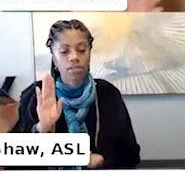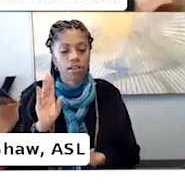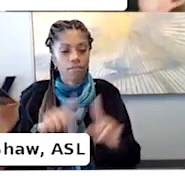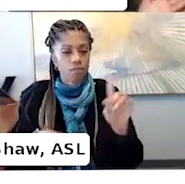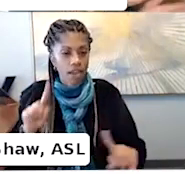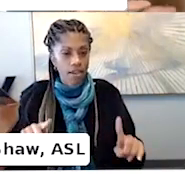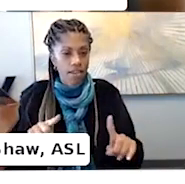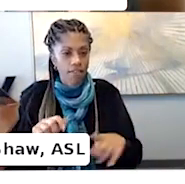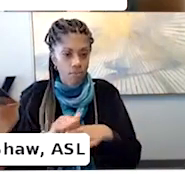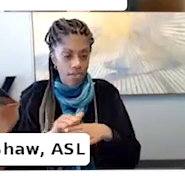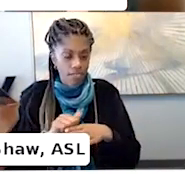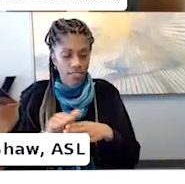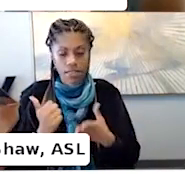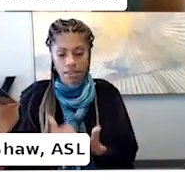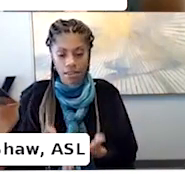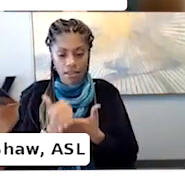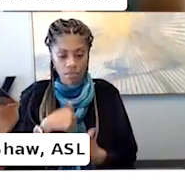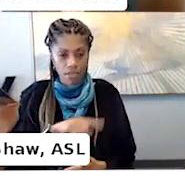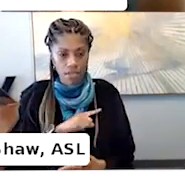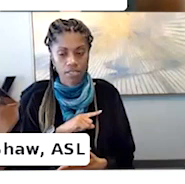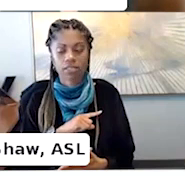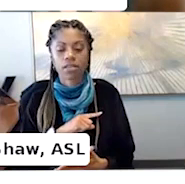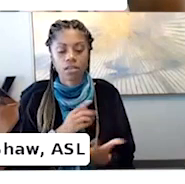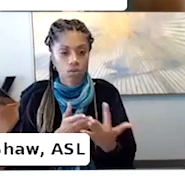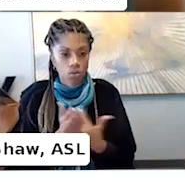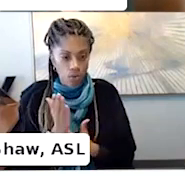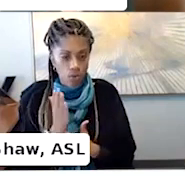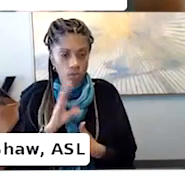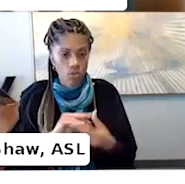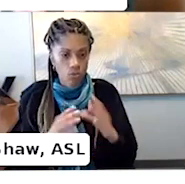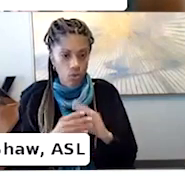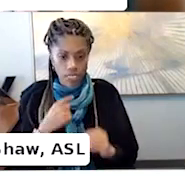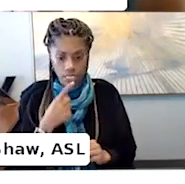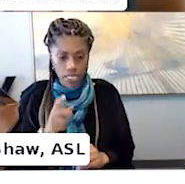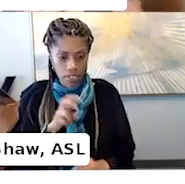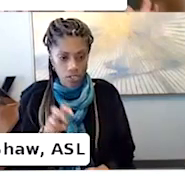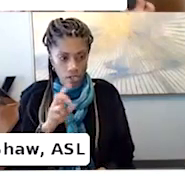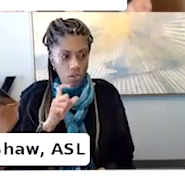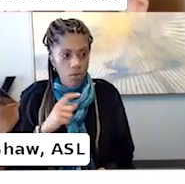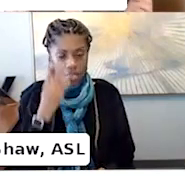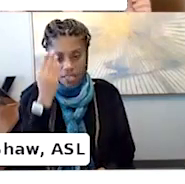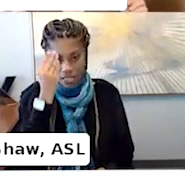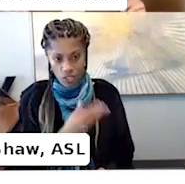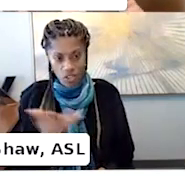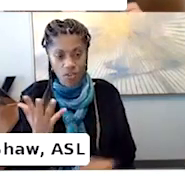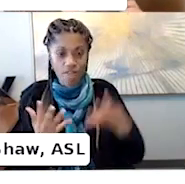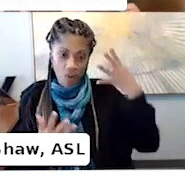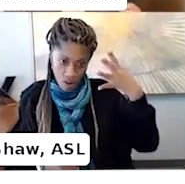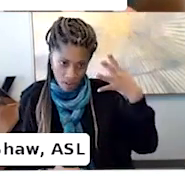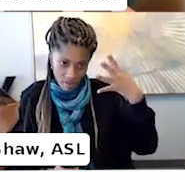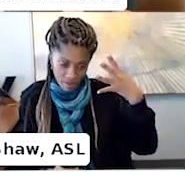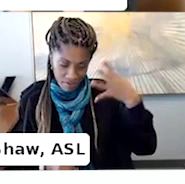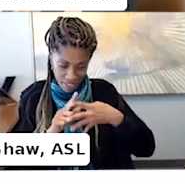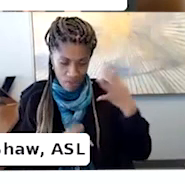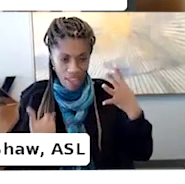allow us to sort of guide our partners through this ethical storytelling journey. And we wanted to share 4 practices of the many we've refined over our time